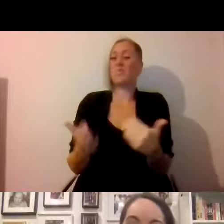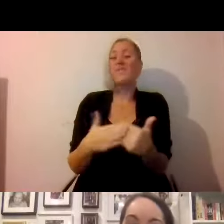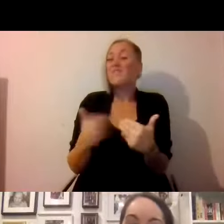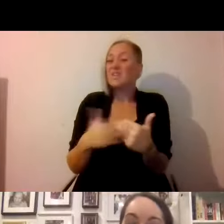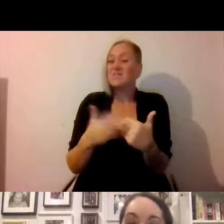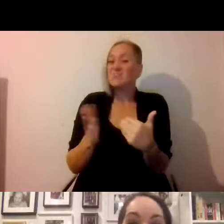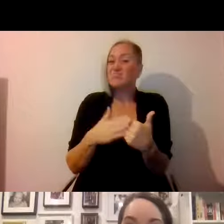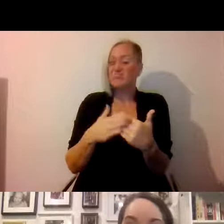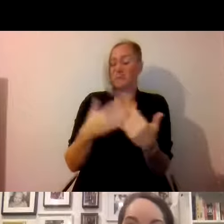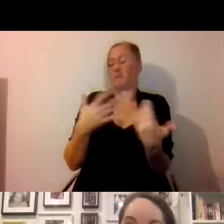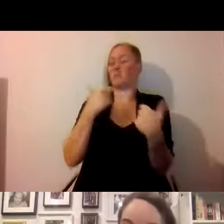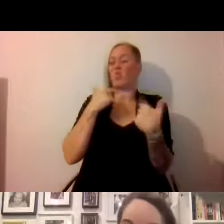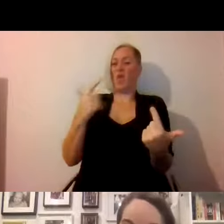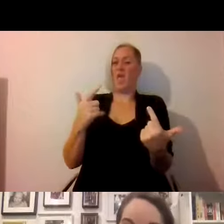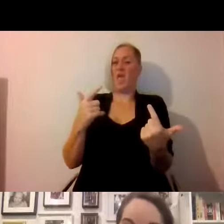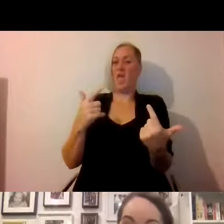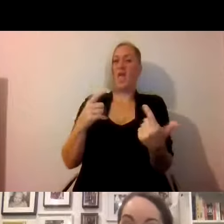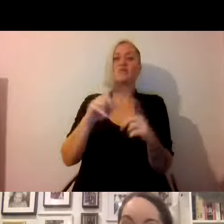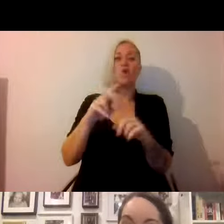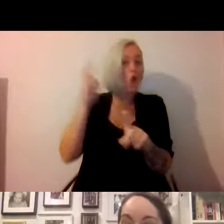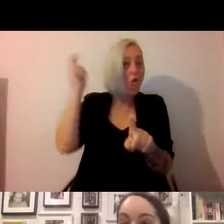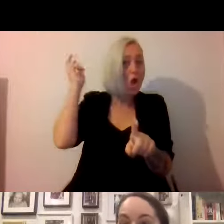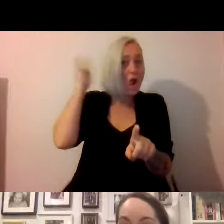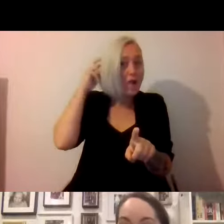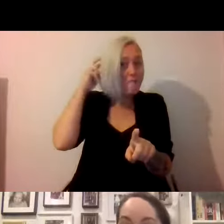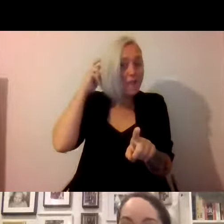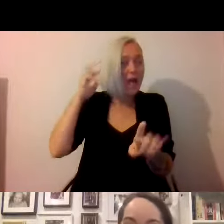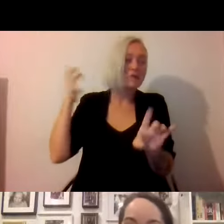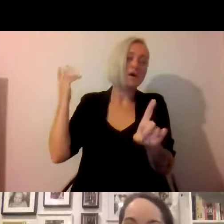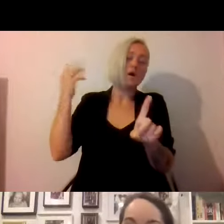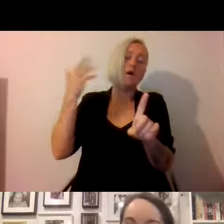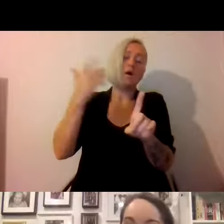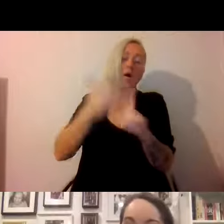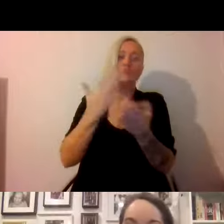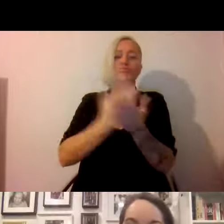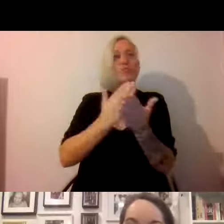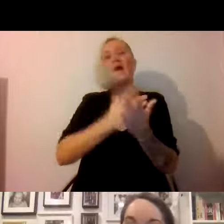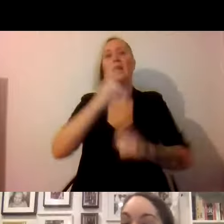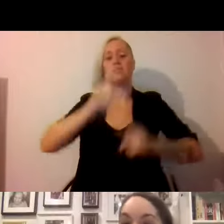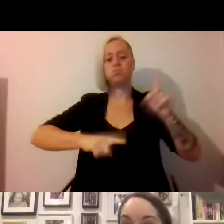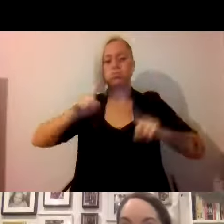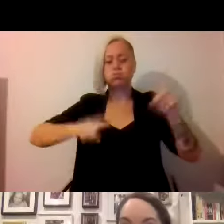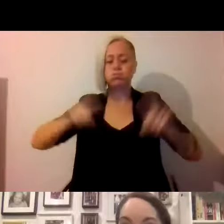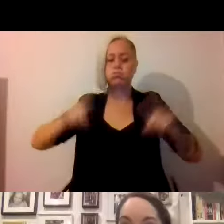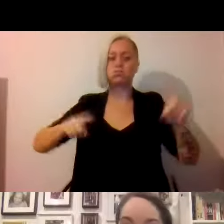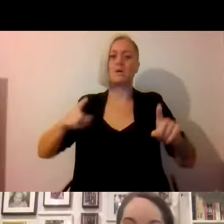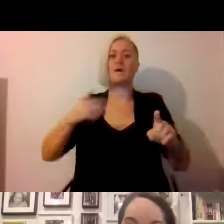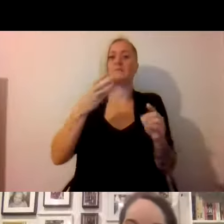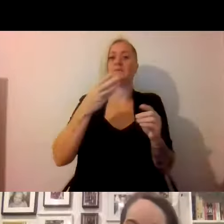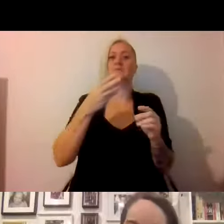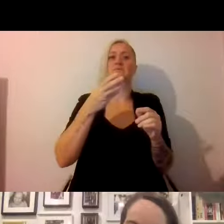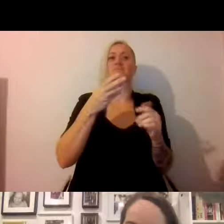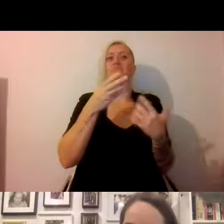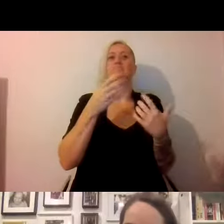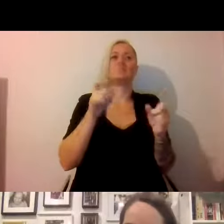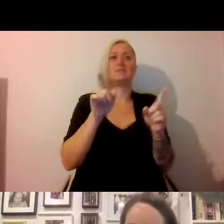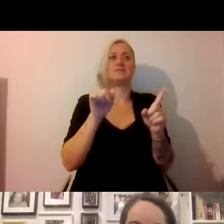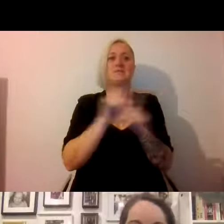implants were once very controversial and often rejected by the deaf community. They were seen at worst as a form of cultural